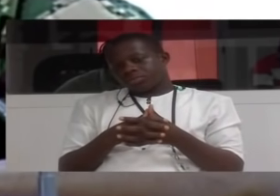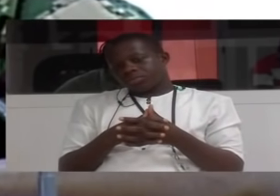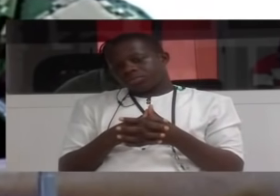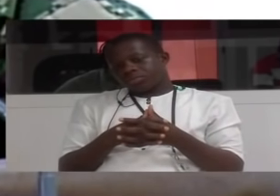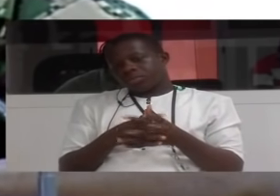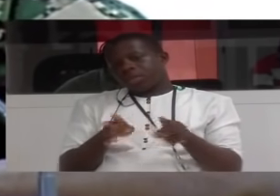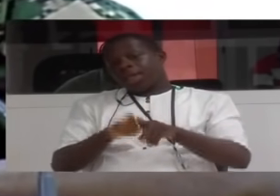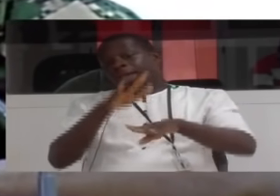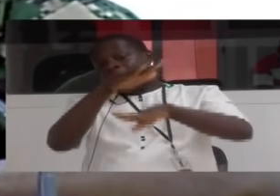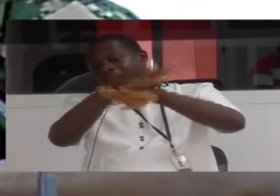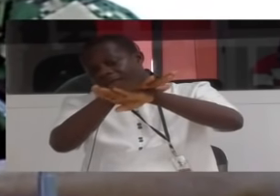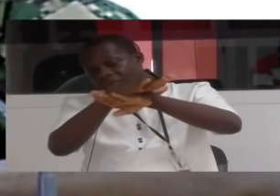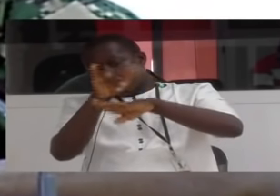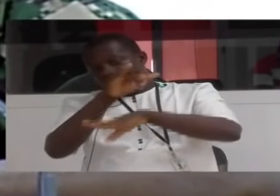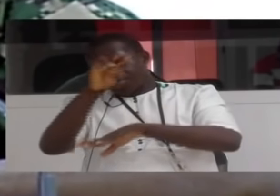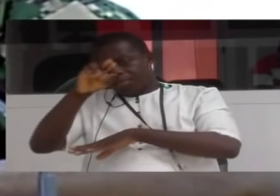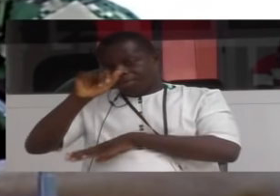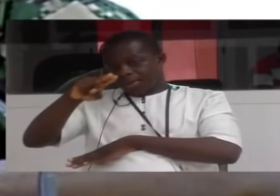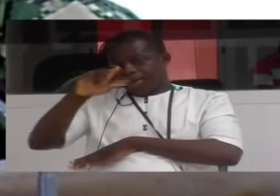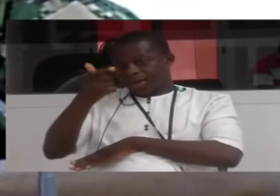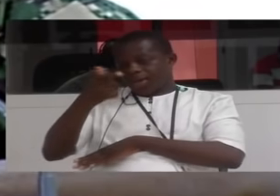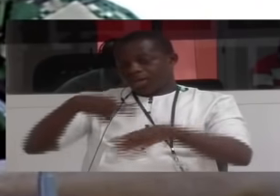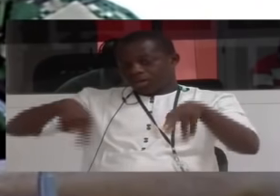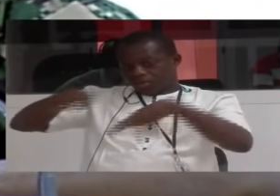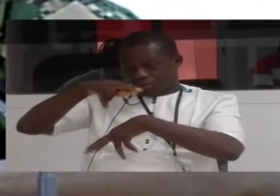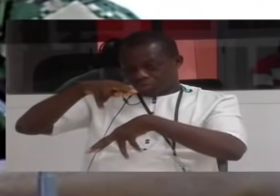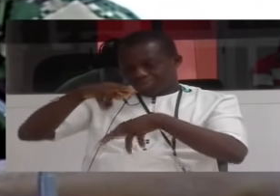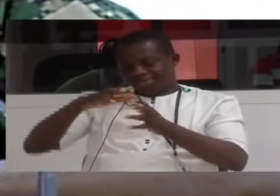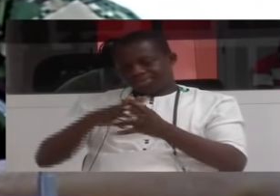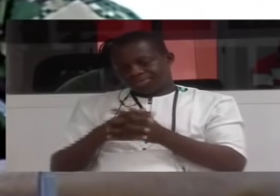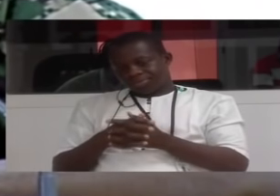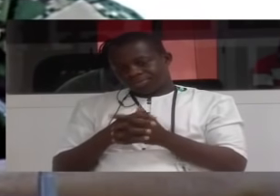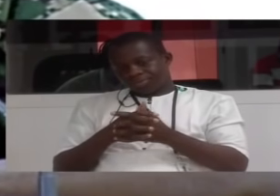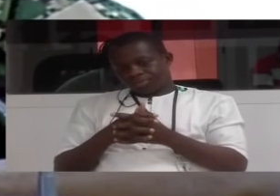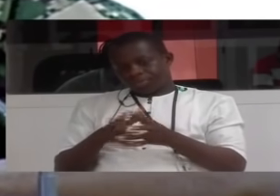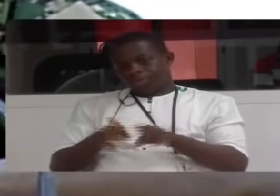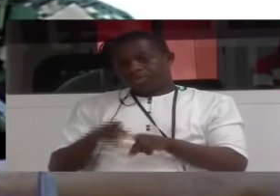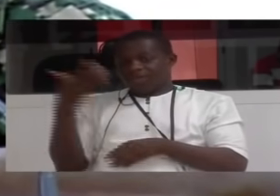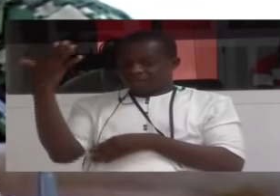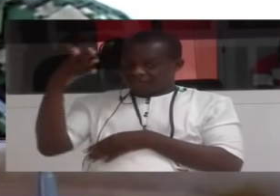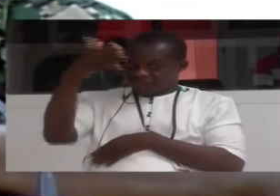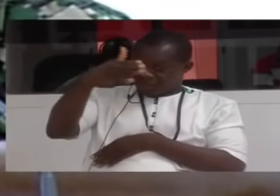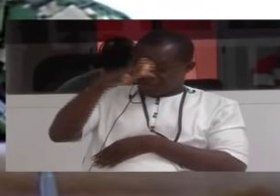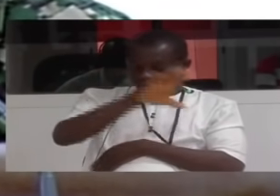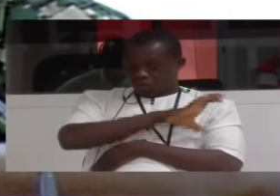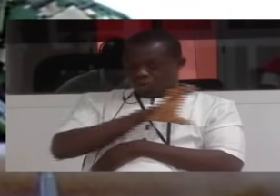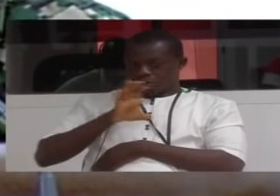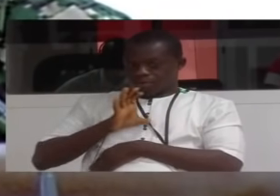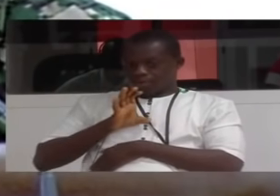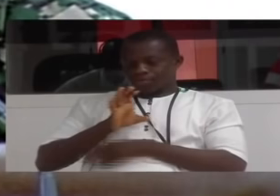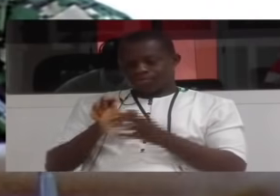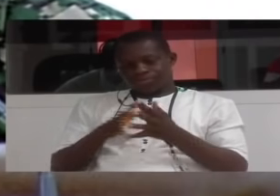ba manga ñipsé. The evening that manga returned, dem na be kiram. I went up to his home.